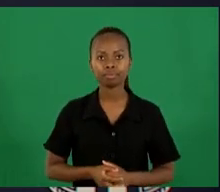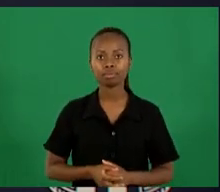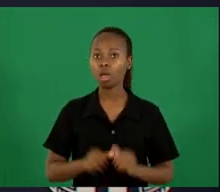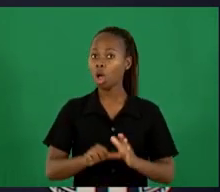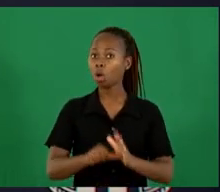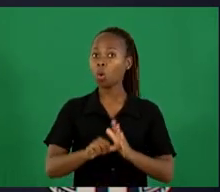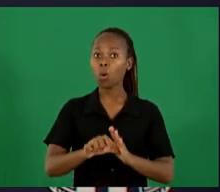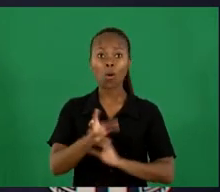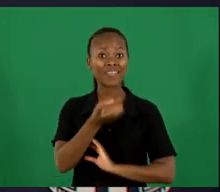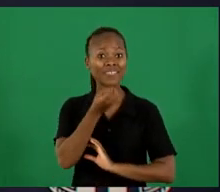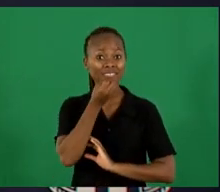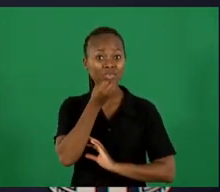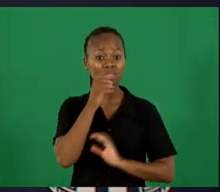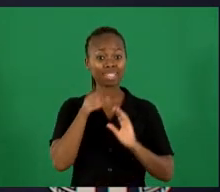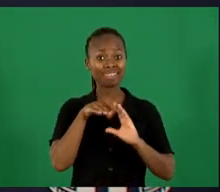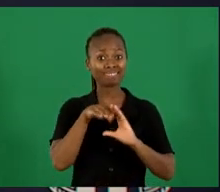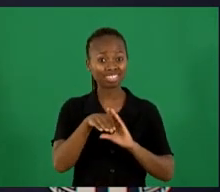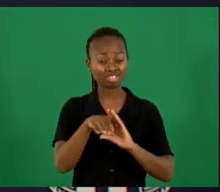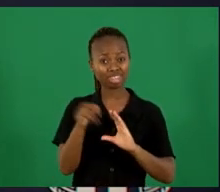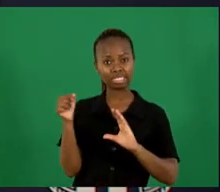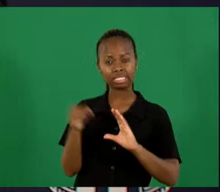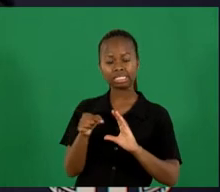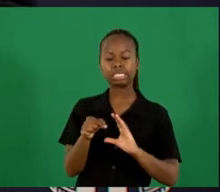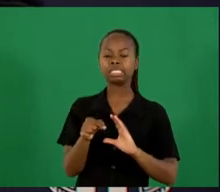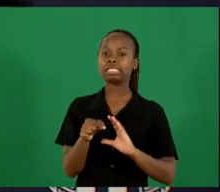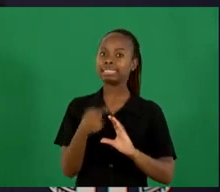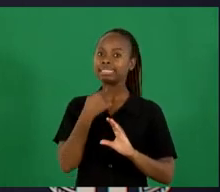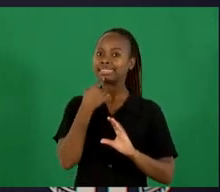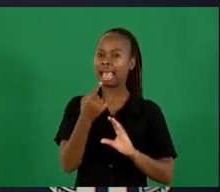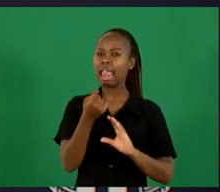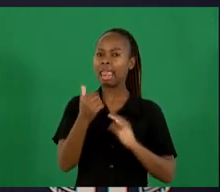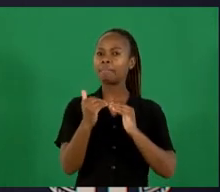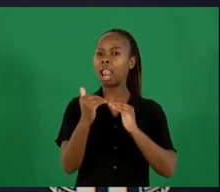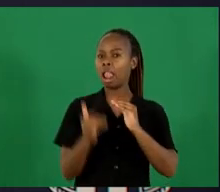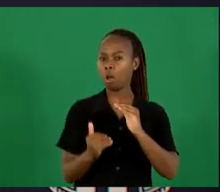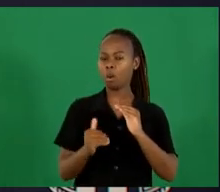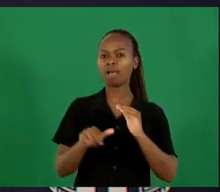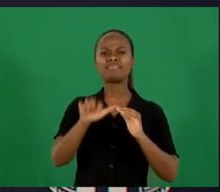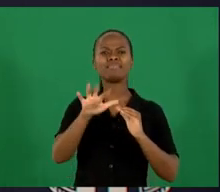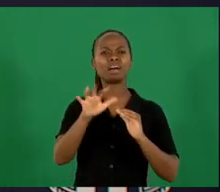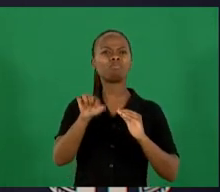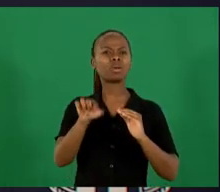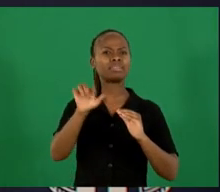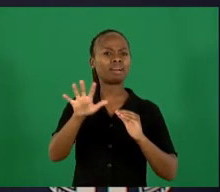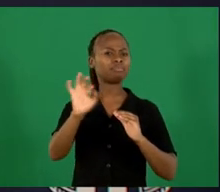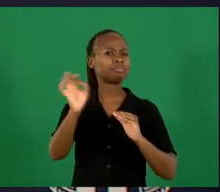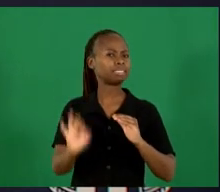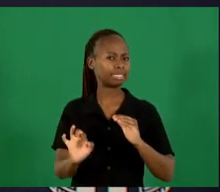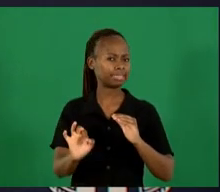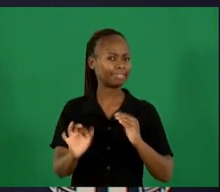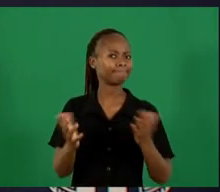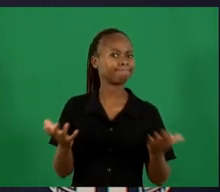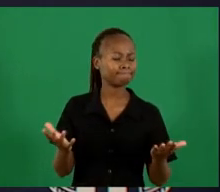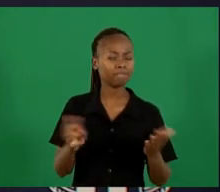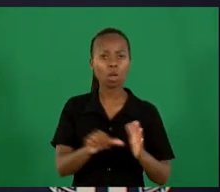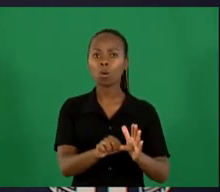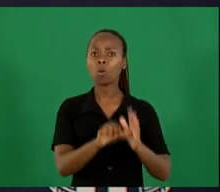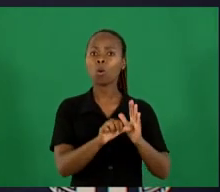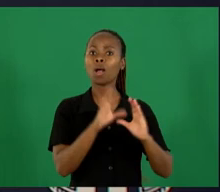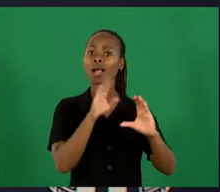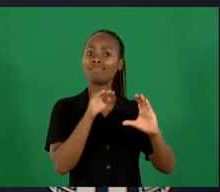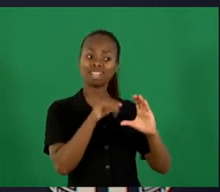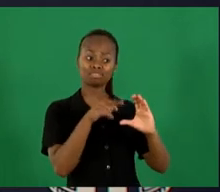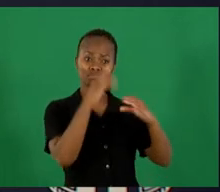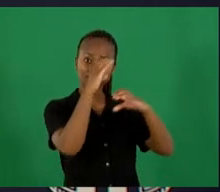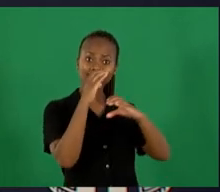also forecast somewhat lower for this year at 5.5%. The forecast for core inflation is